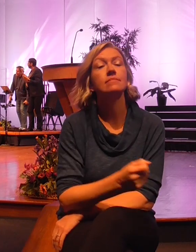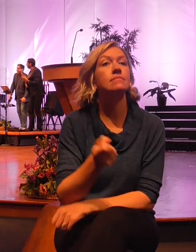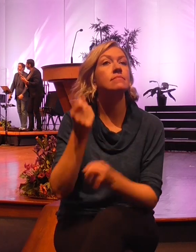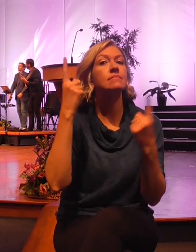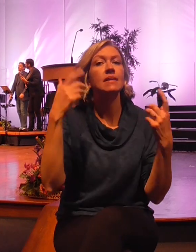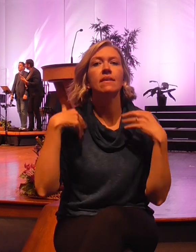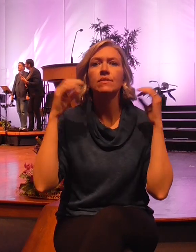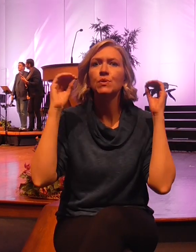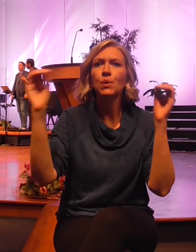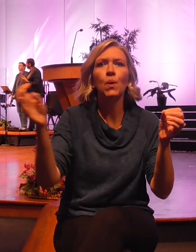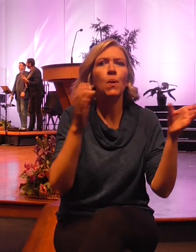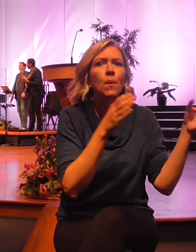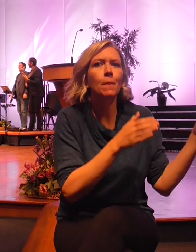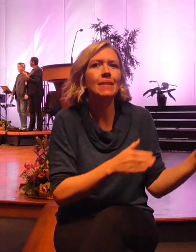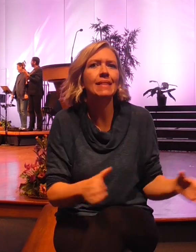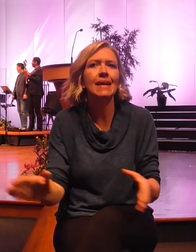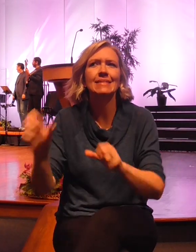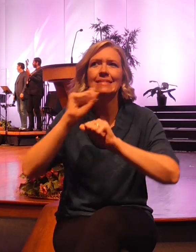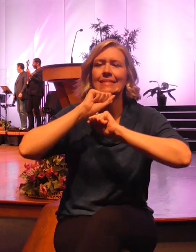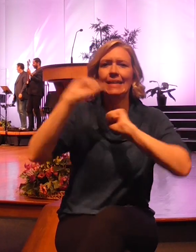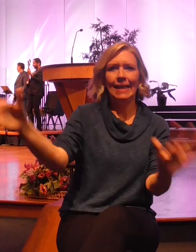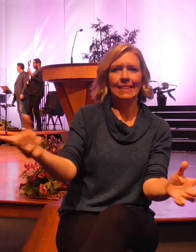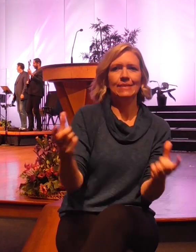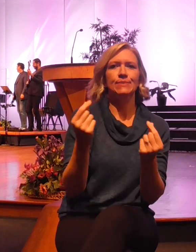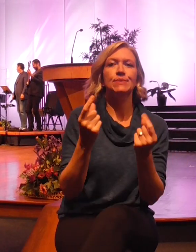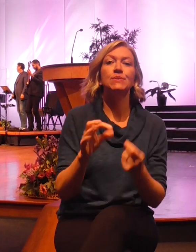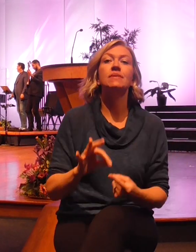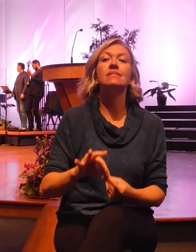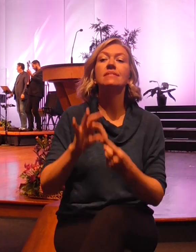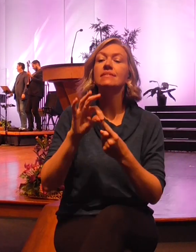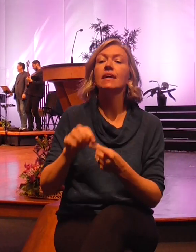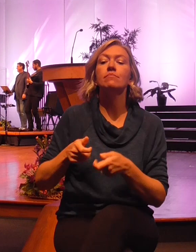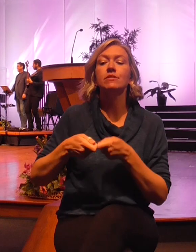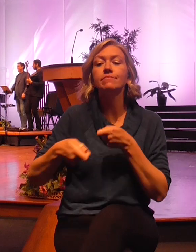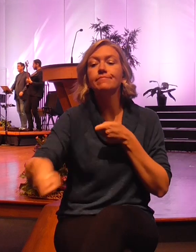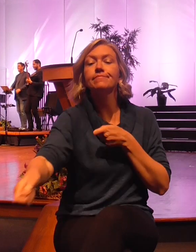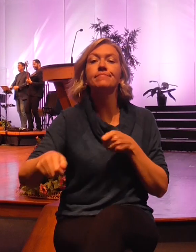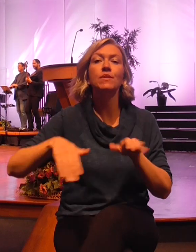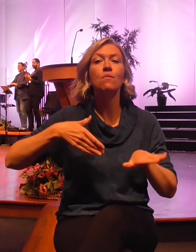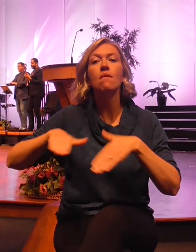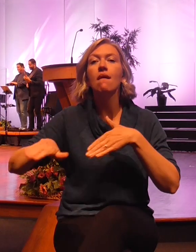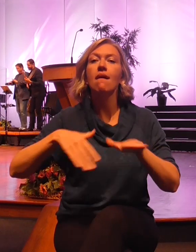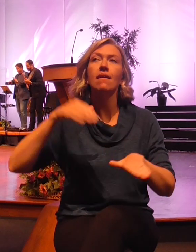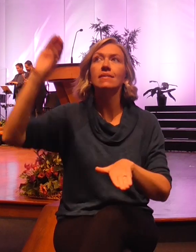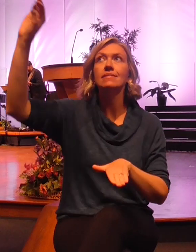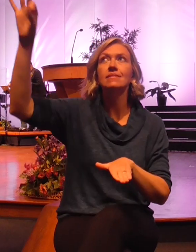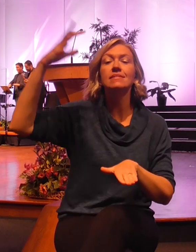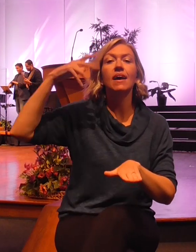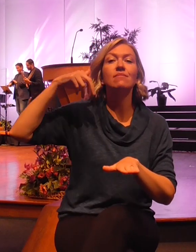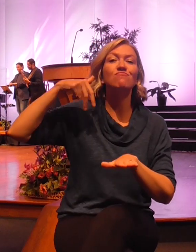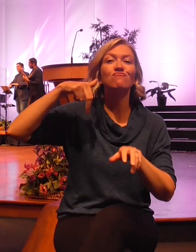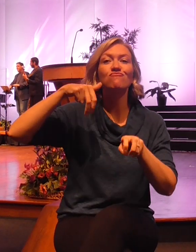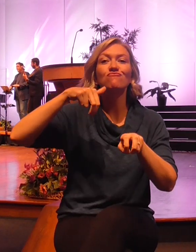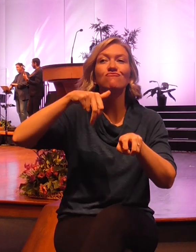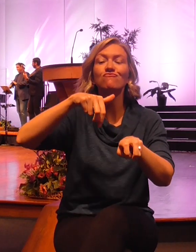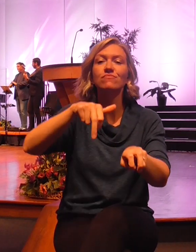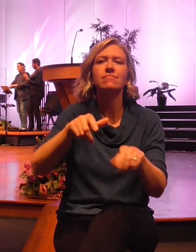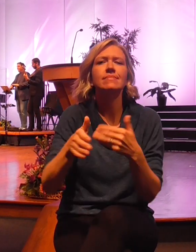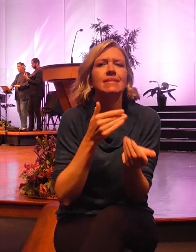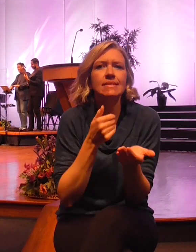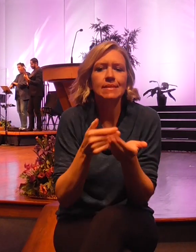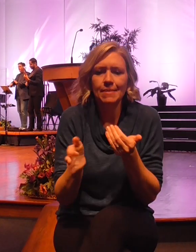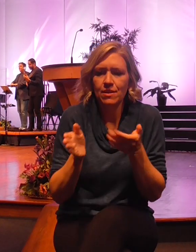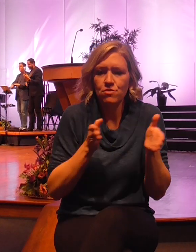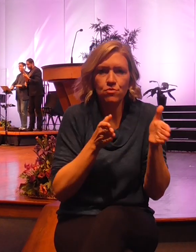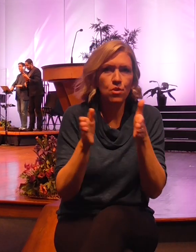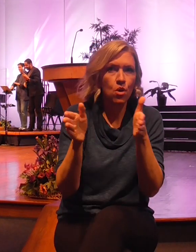No plans today but to walk out in the sunshine. It don't matter where the road might